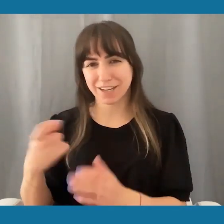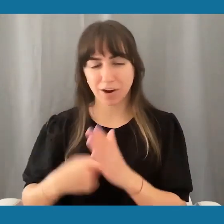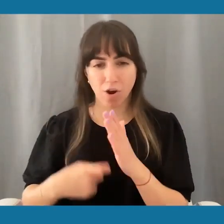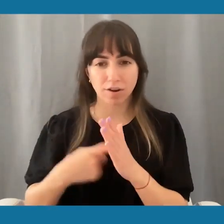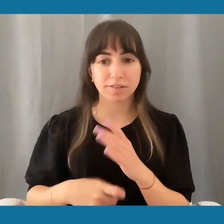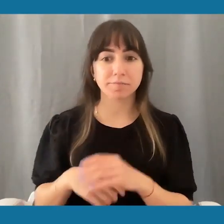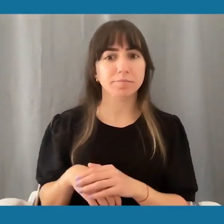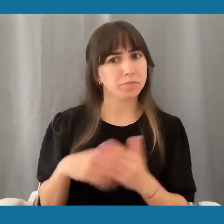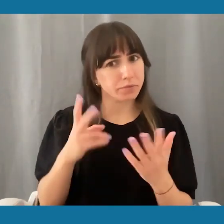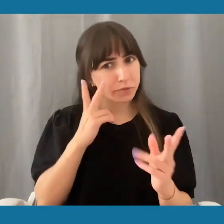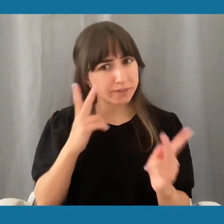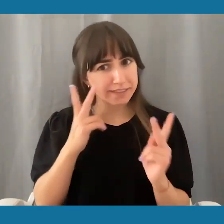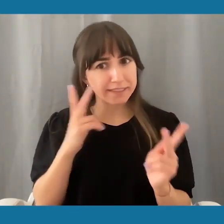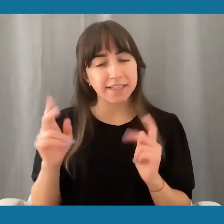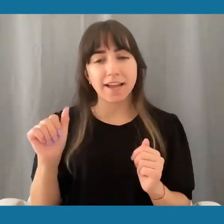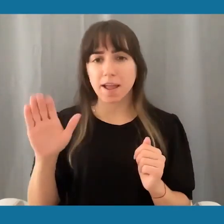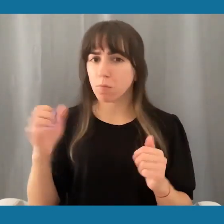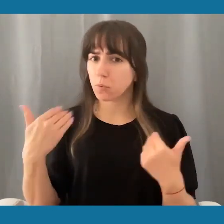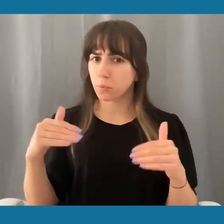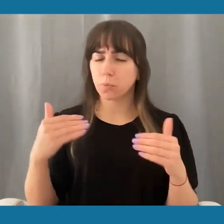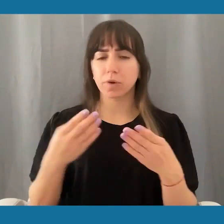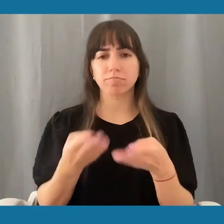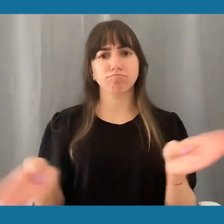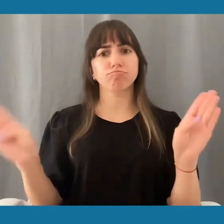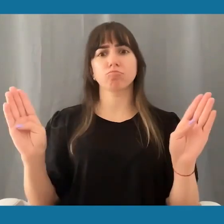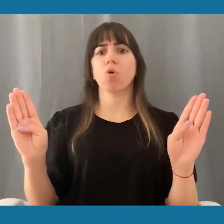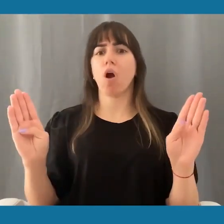outside of individuals just in the disability community.